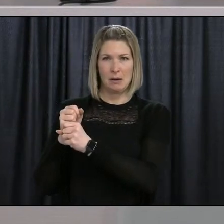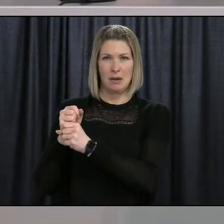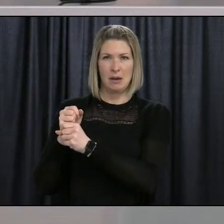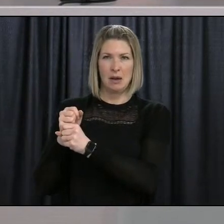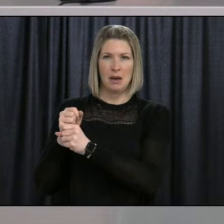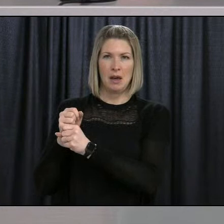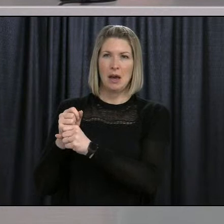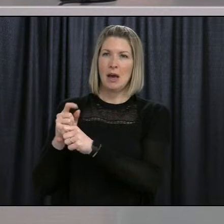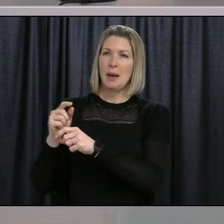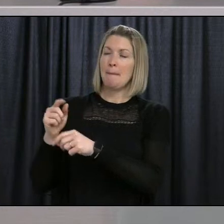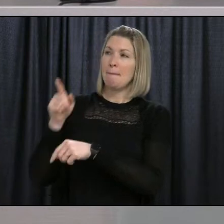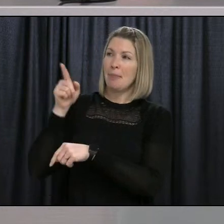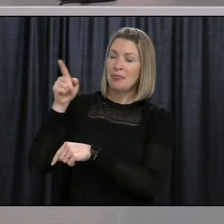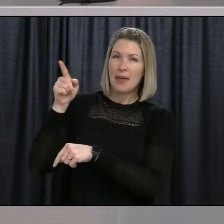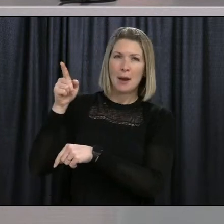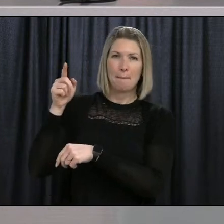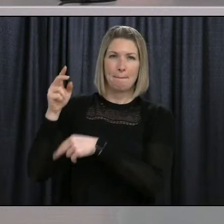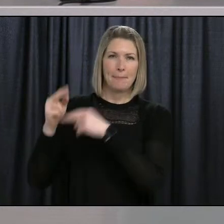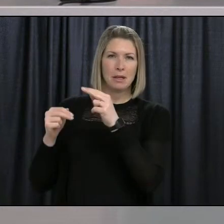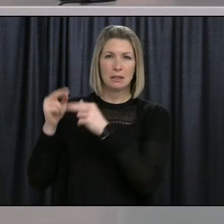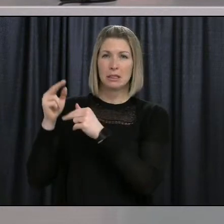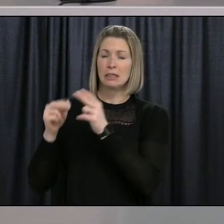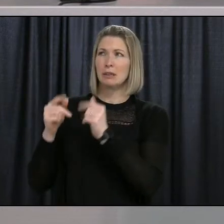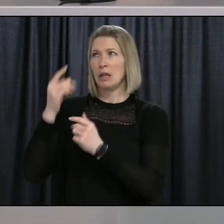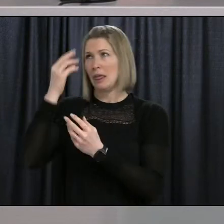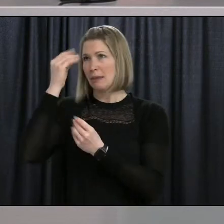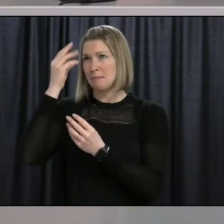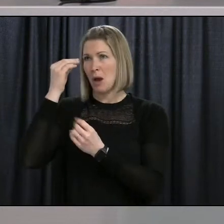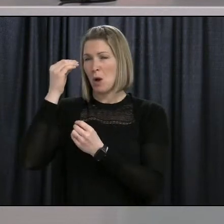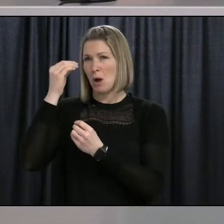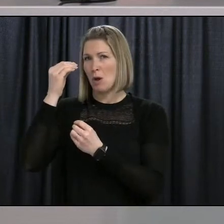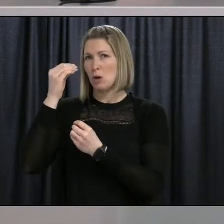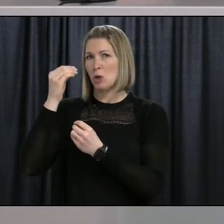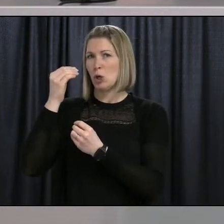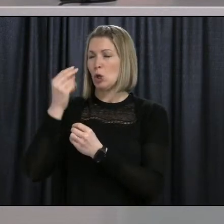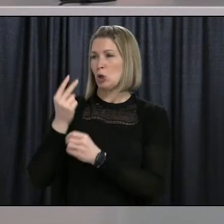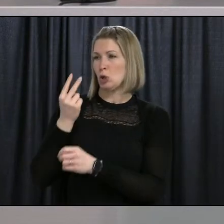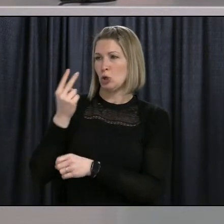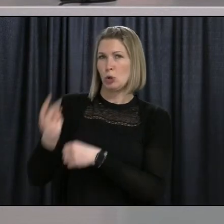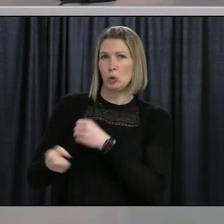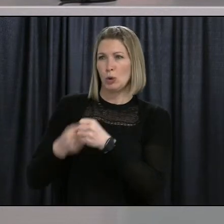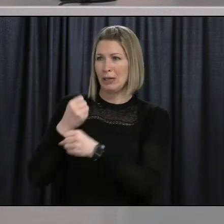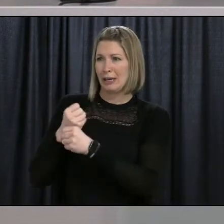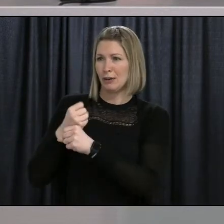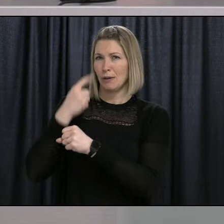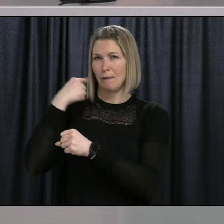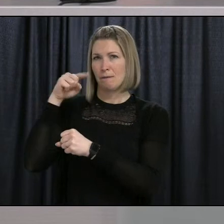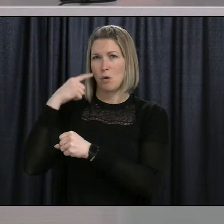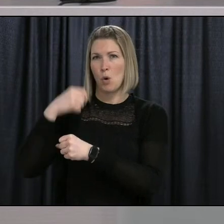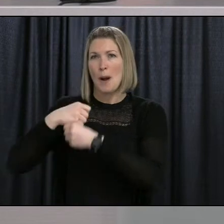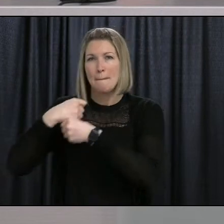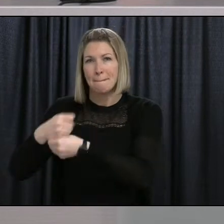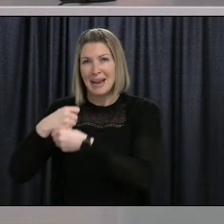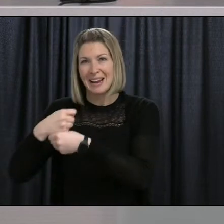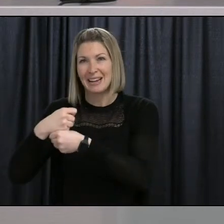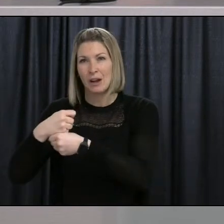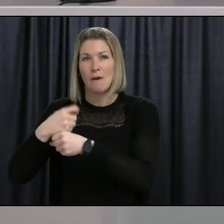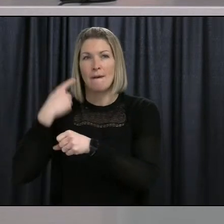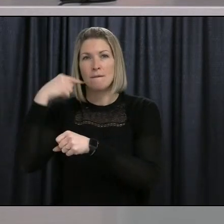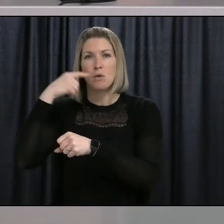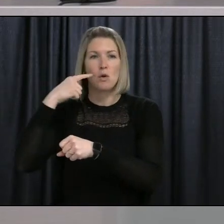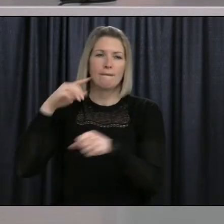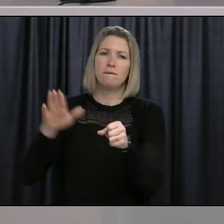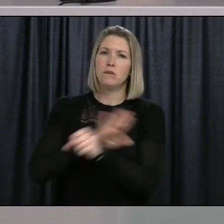before global supply of COVID-19 vaccines meet demand. So the supply issue for Newfoundland isn't going to go